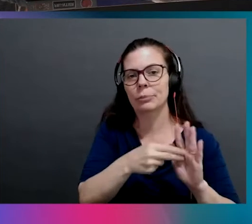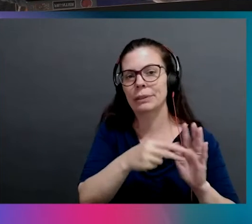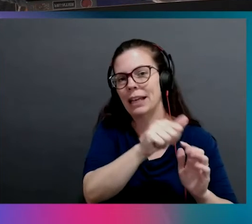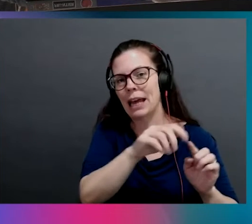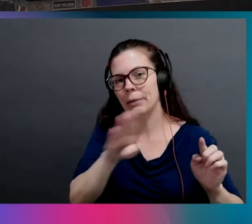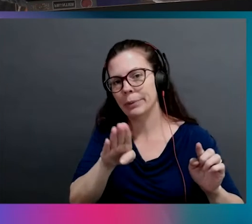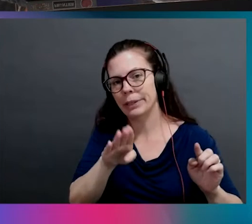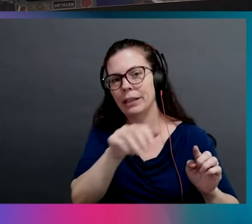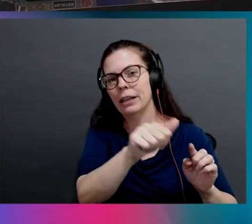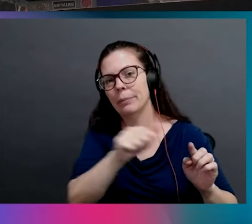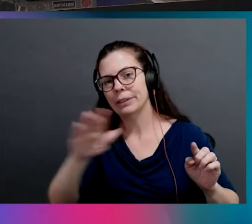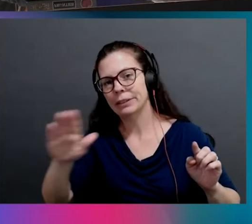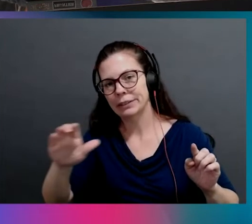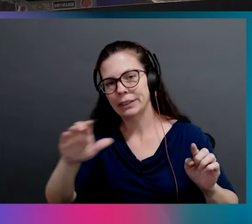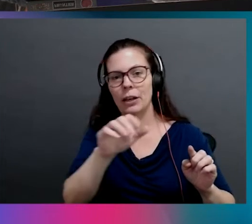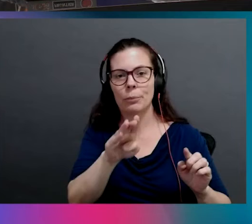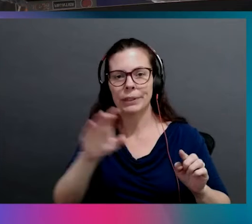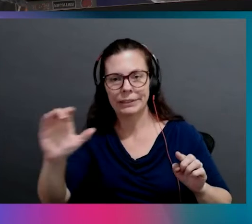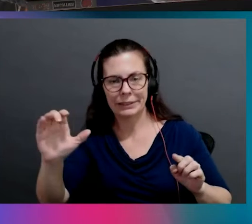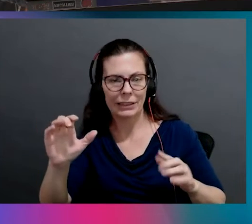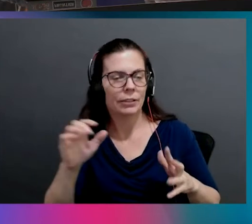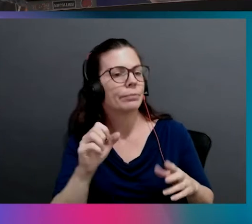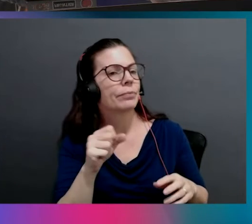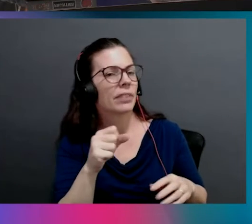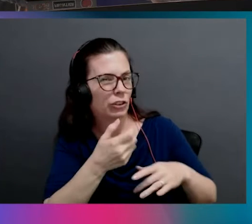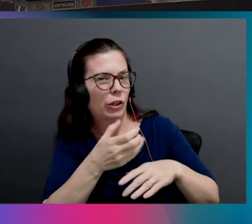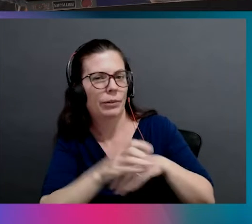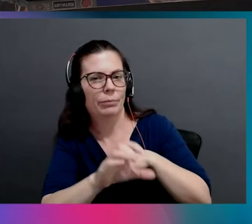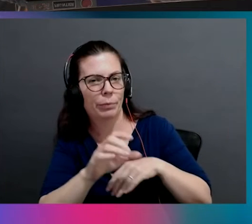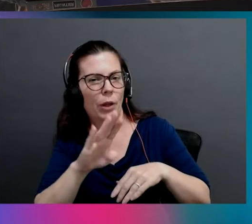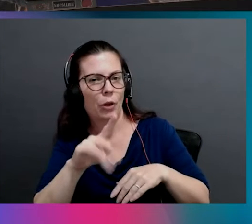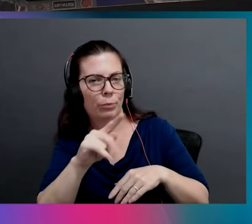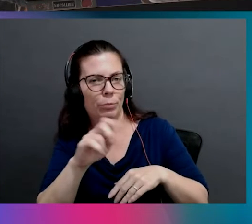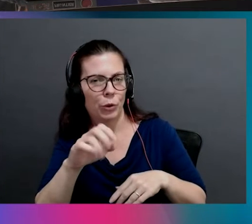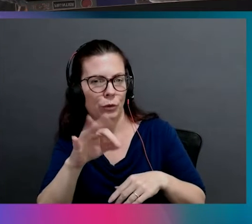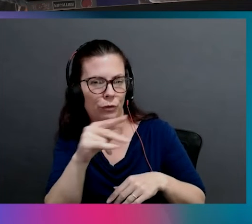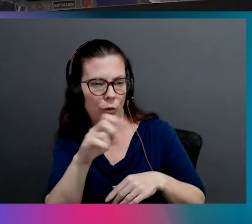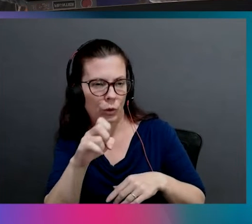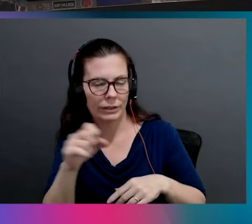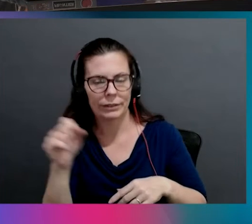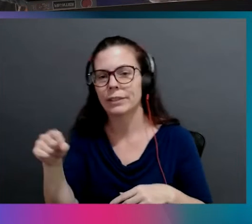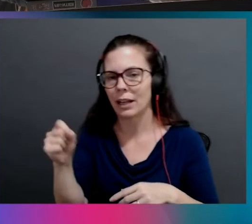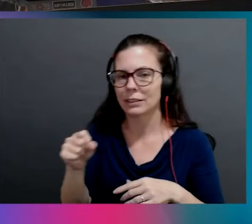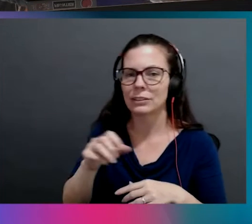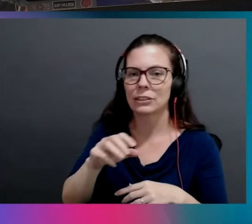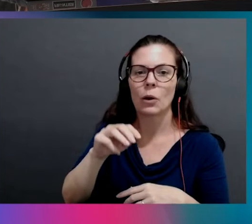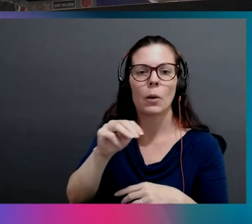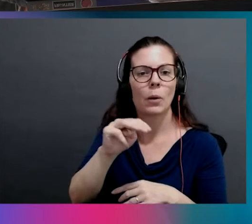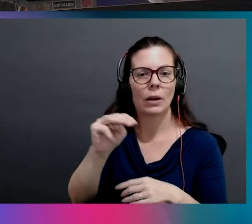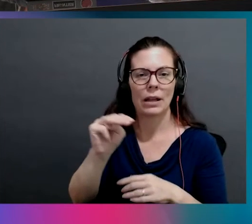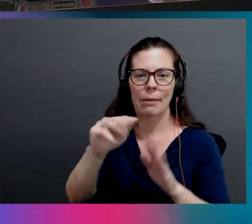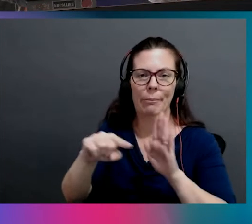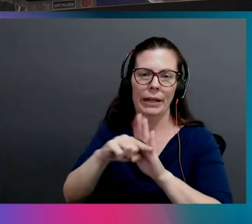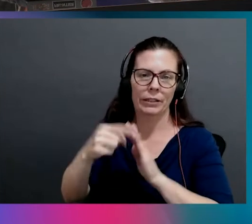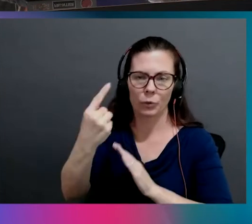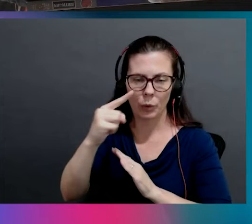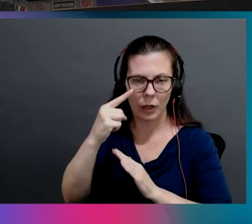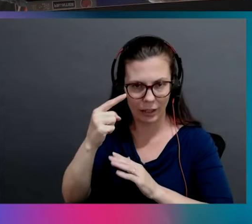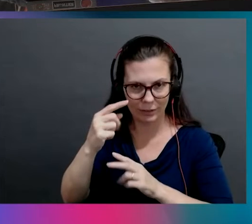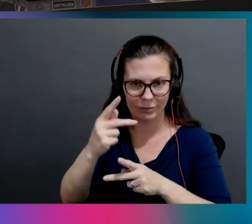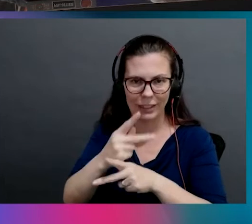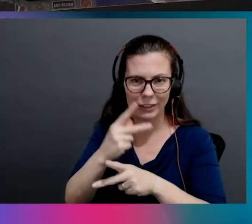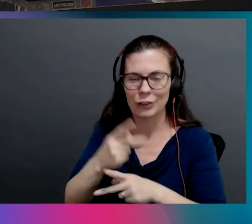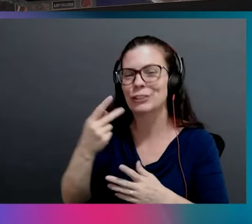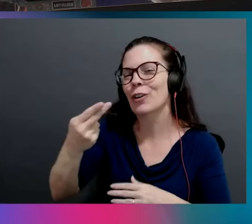B. Using brute force. Right. Yeah. So that comes down to like n minus 1 factorial, right? Yeah. Going back to a little bit of high